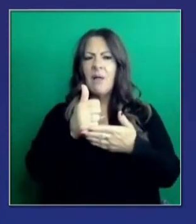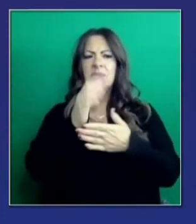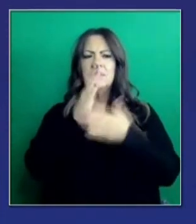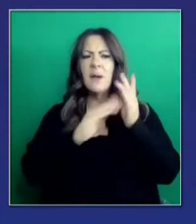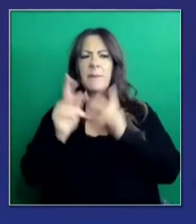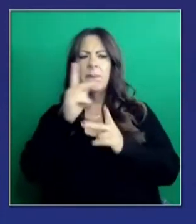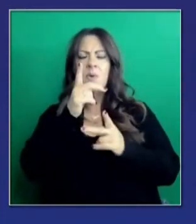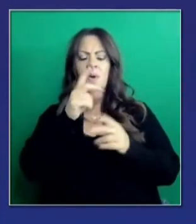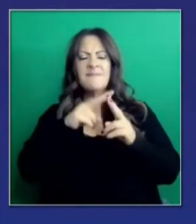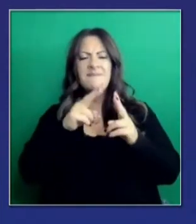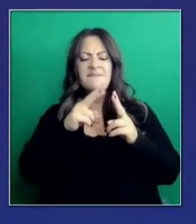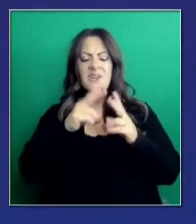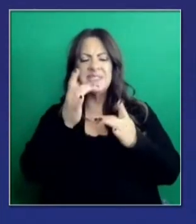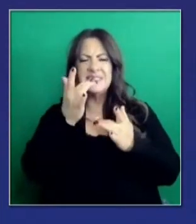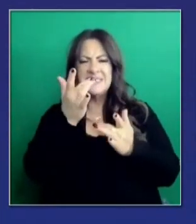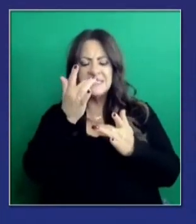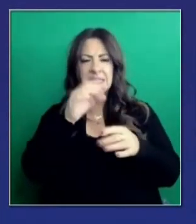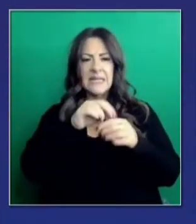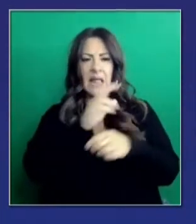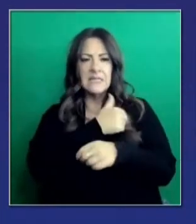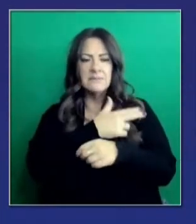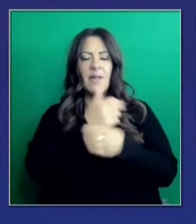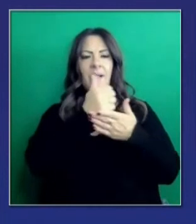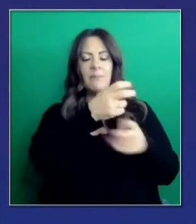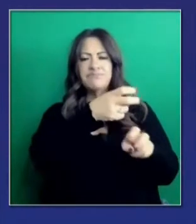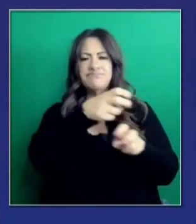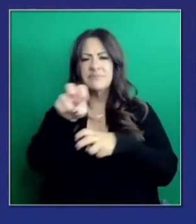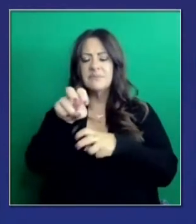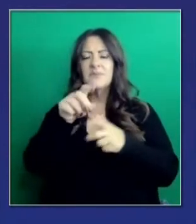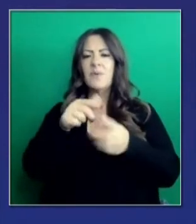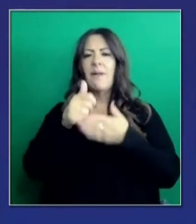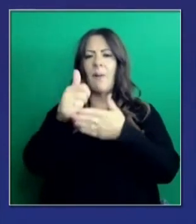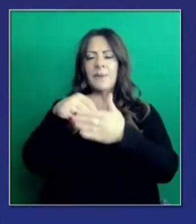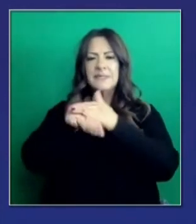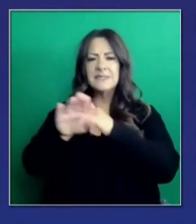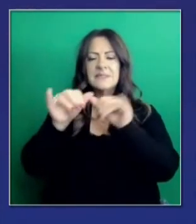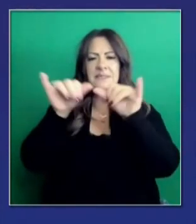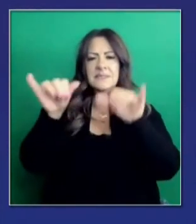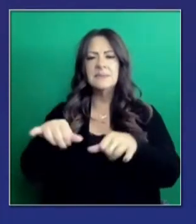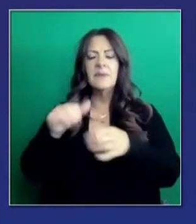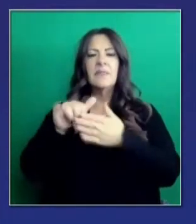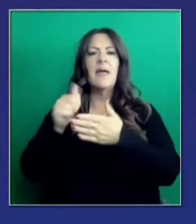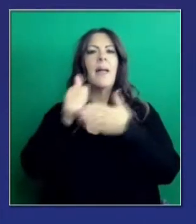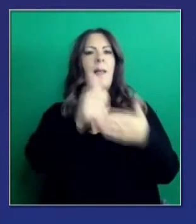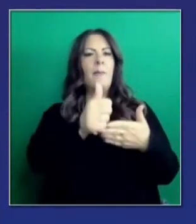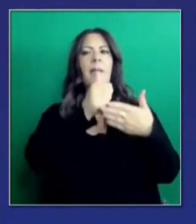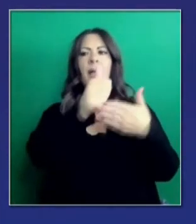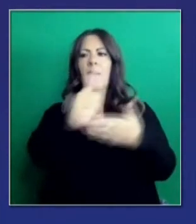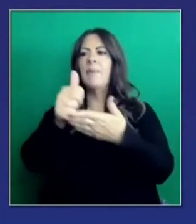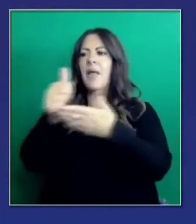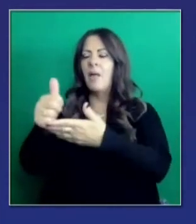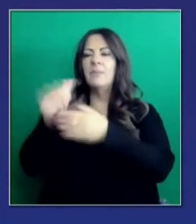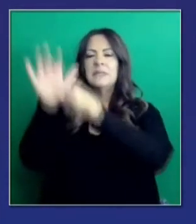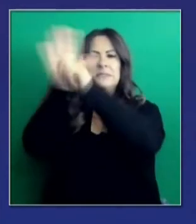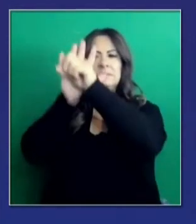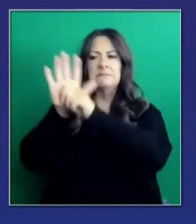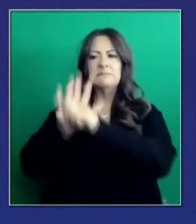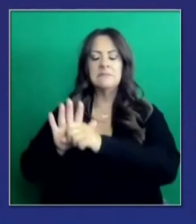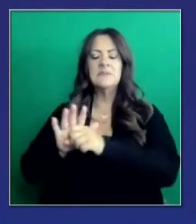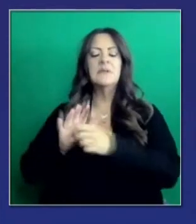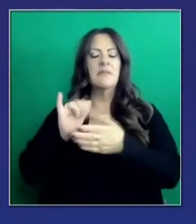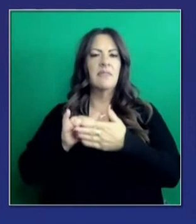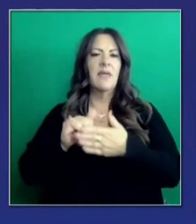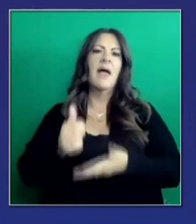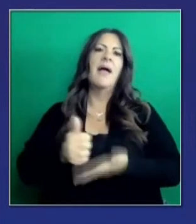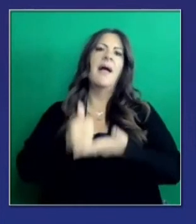of the regional understanding, the mutual aid system that exists within regions that has also helped advance our efforts